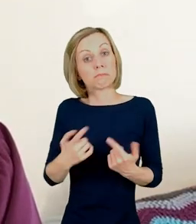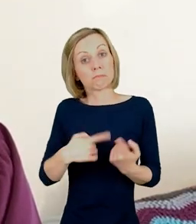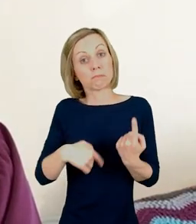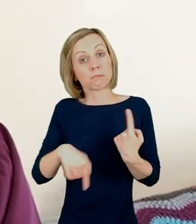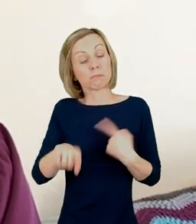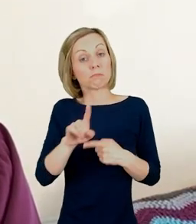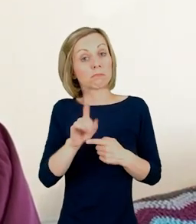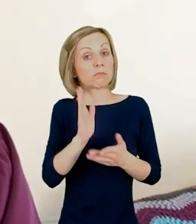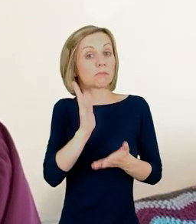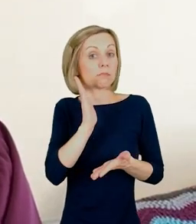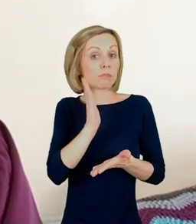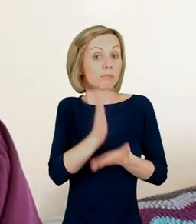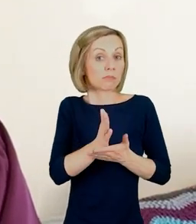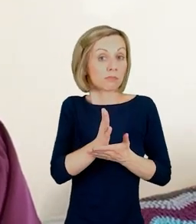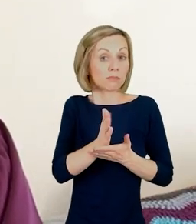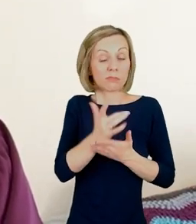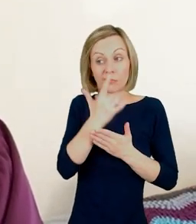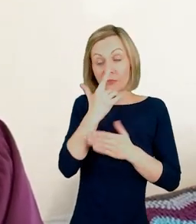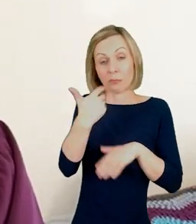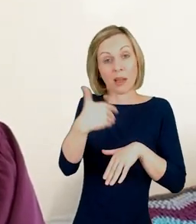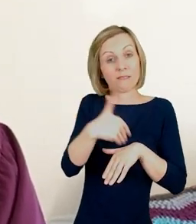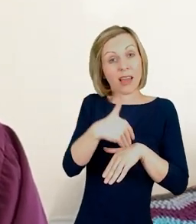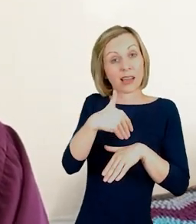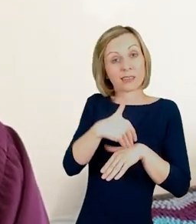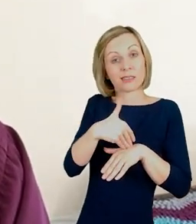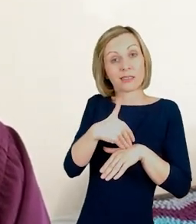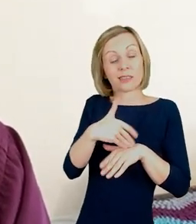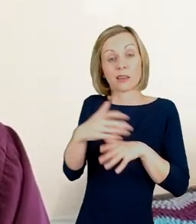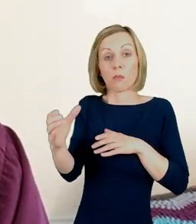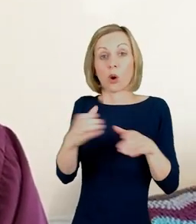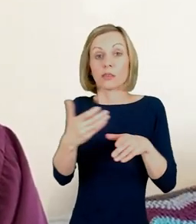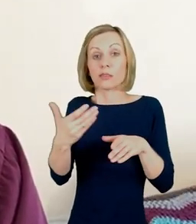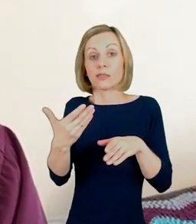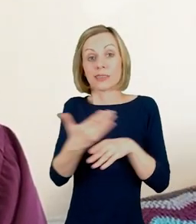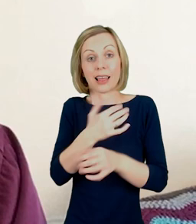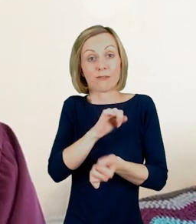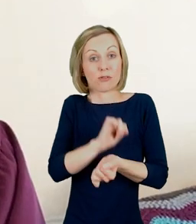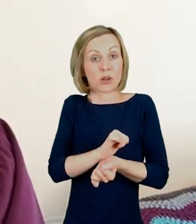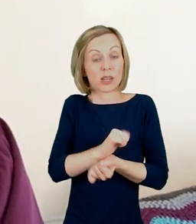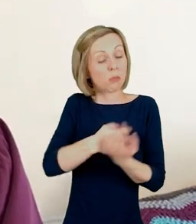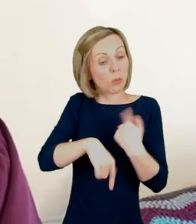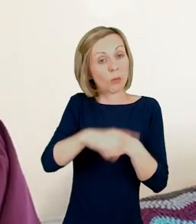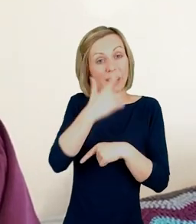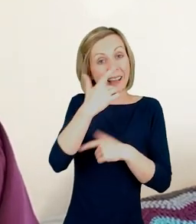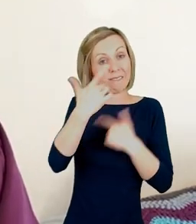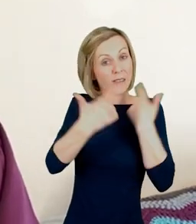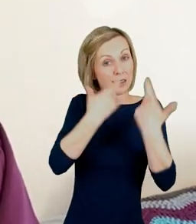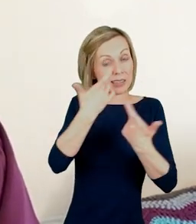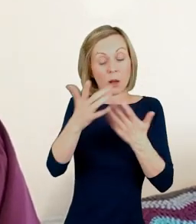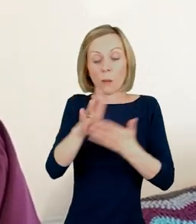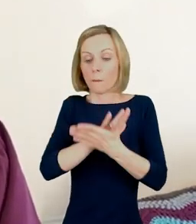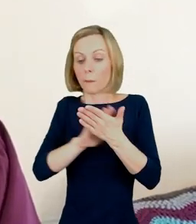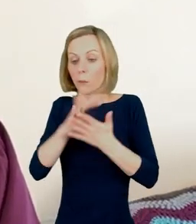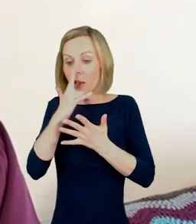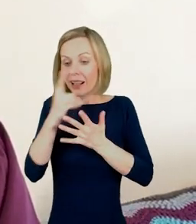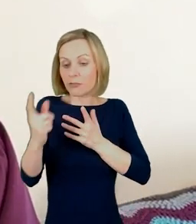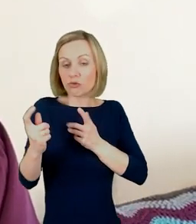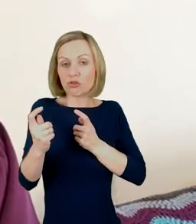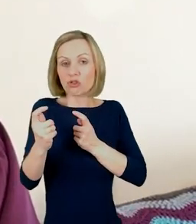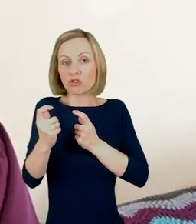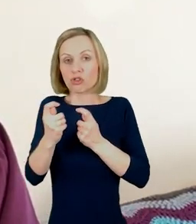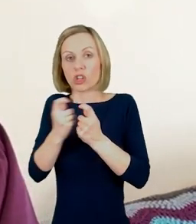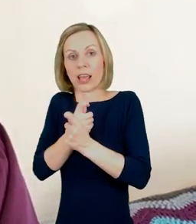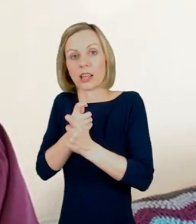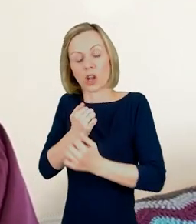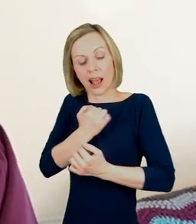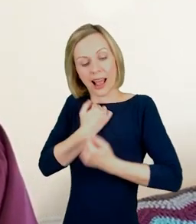slavery footprint. There are even ways of showing this to us, so we can take small steps to